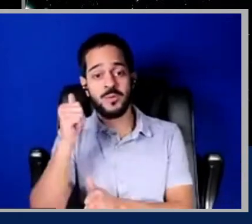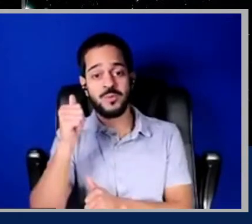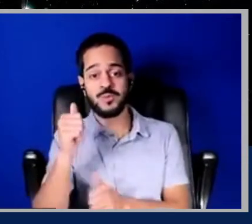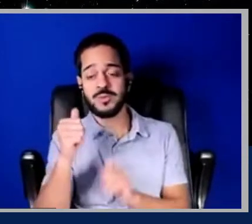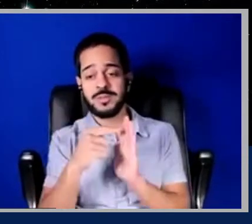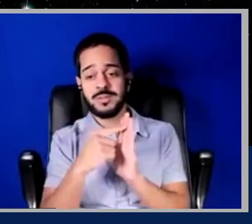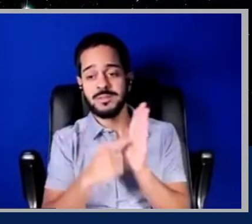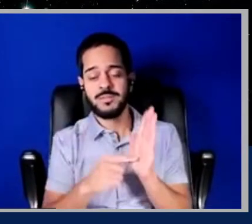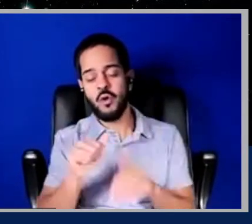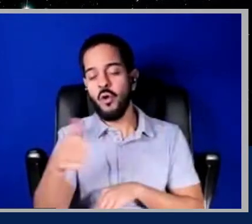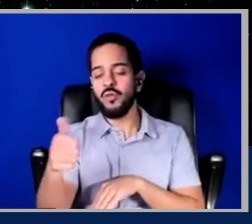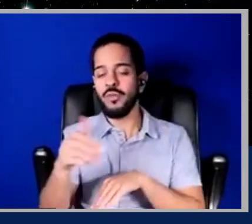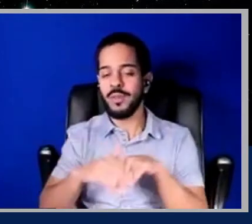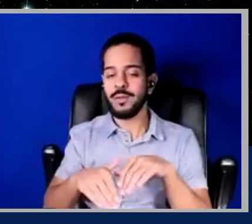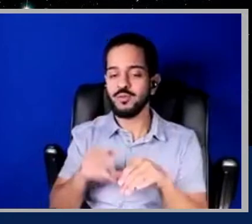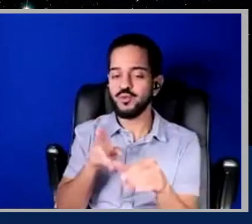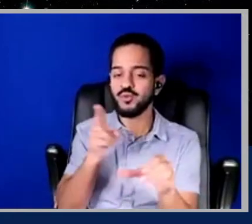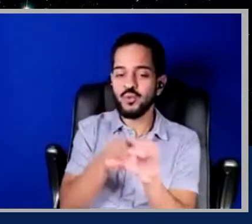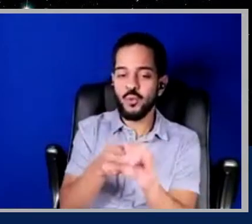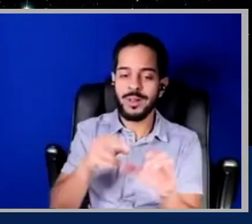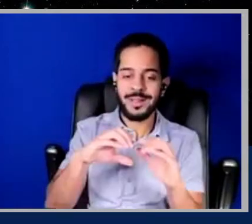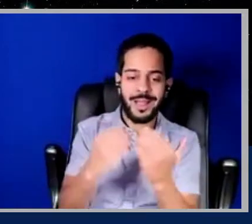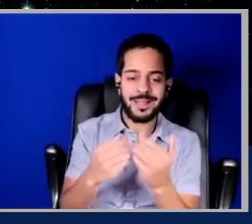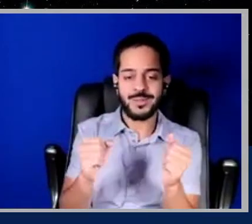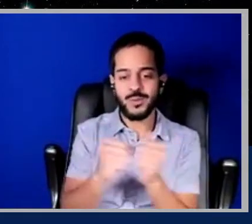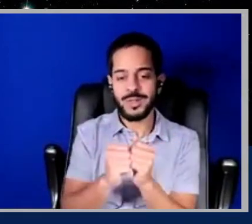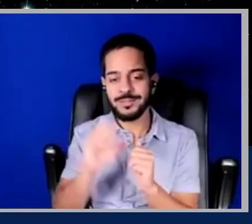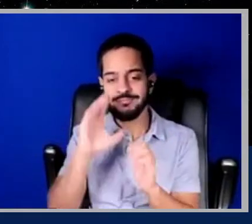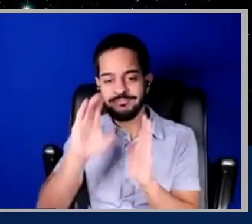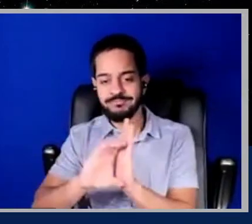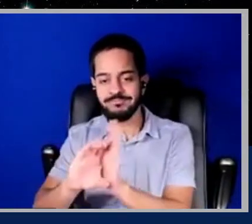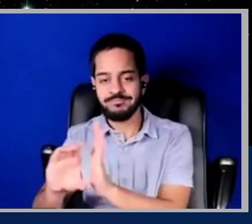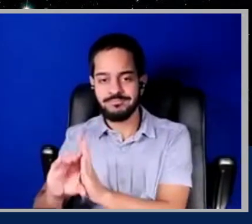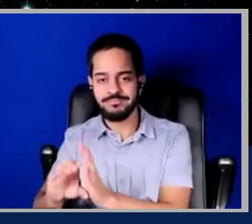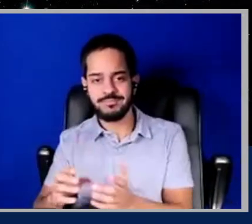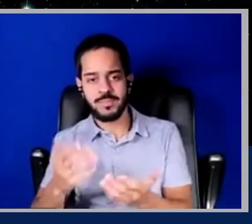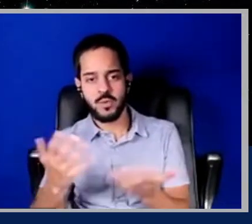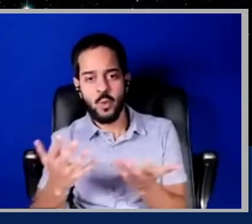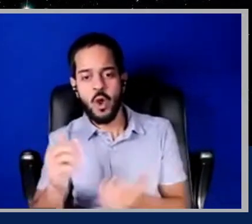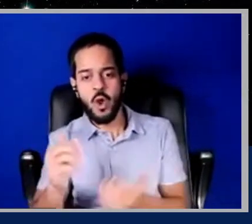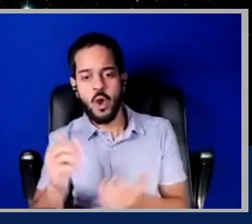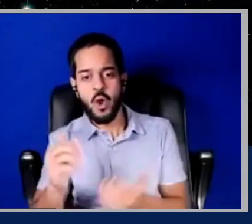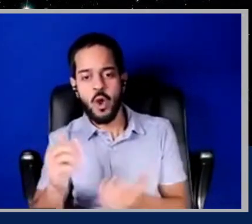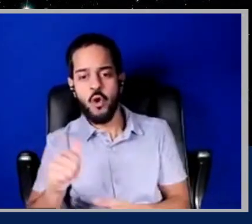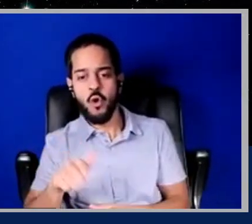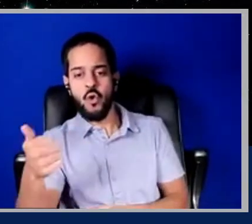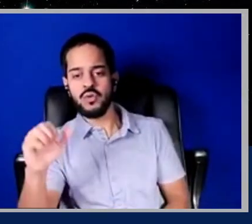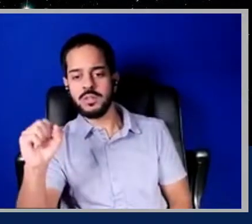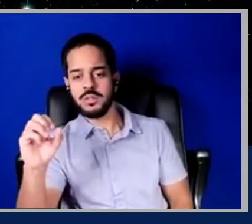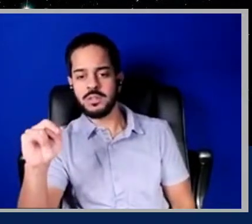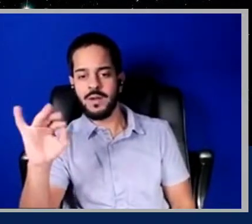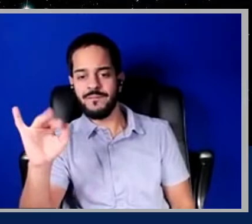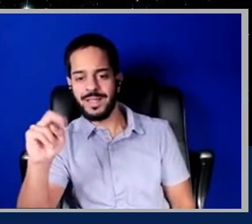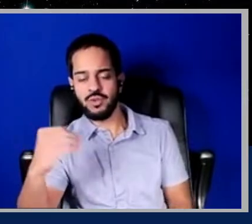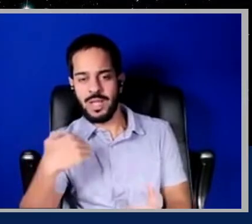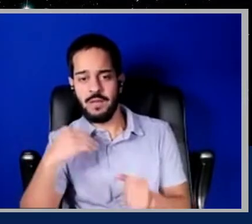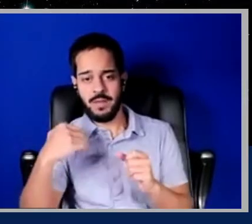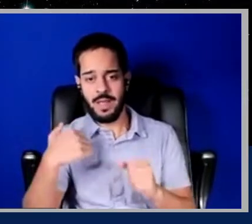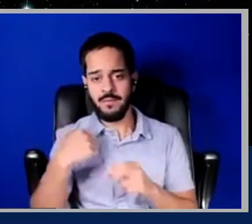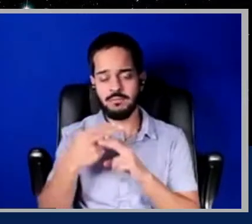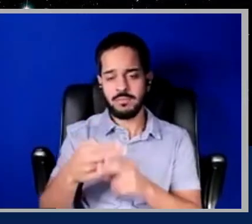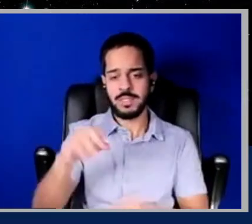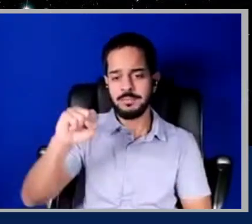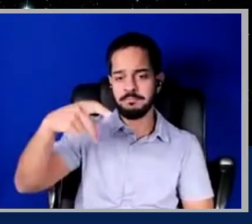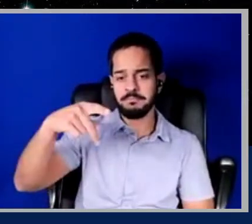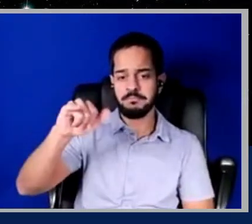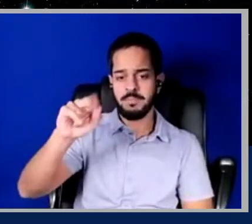and hearing more of this cool stuff. What other sonifications do we have to play? I've got a spiral galaxy here queued up if we'd like to do